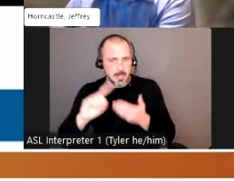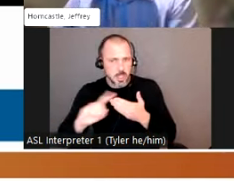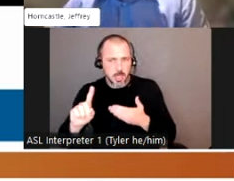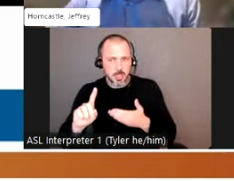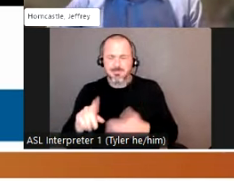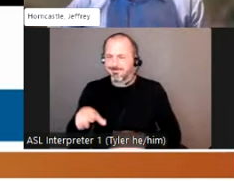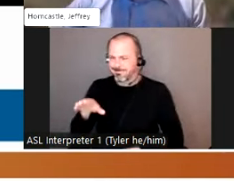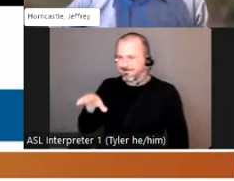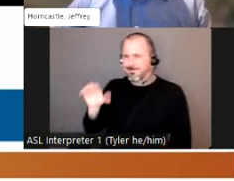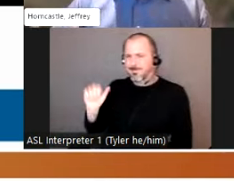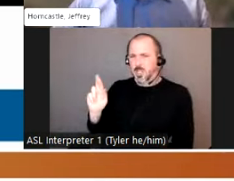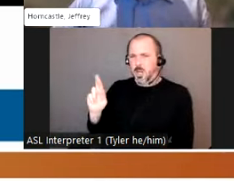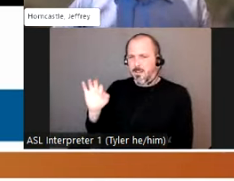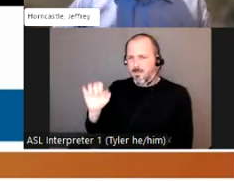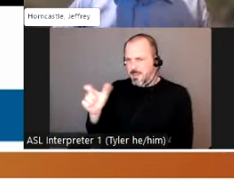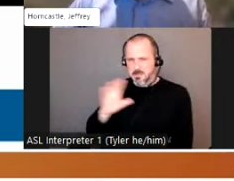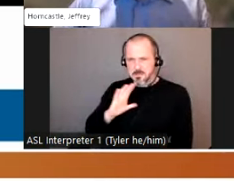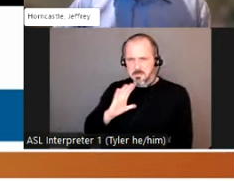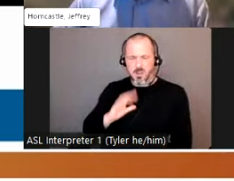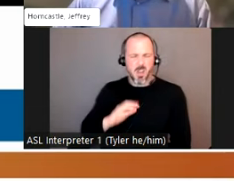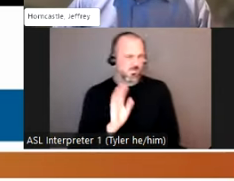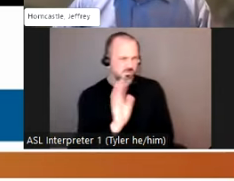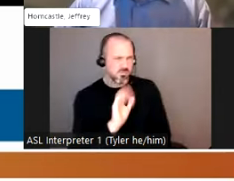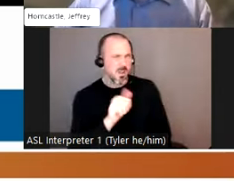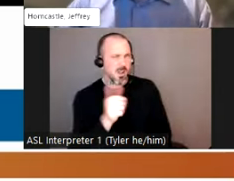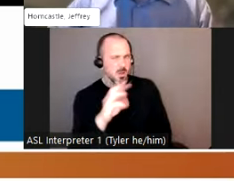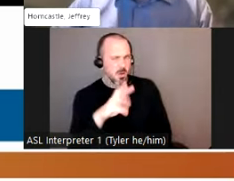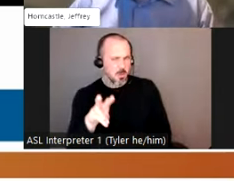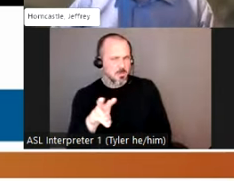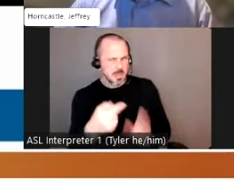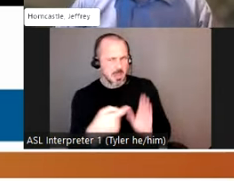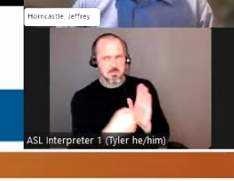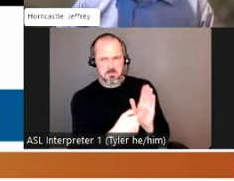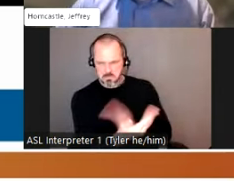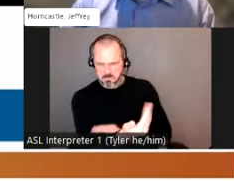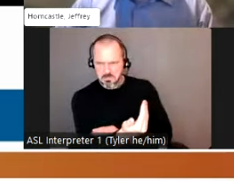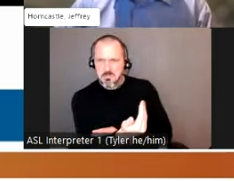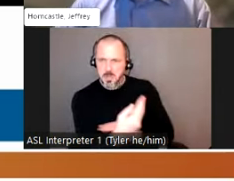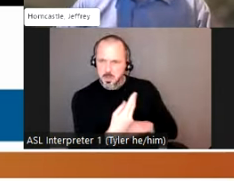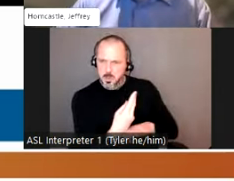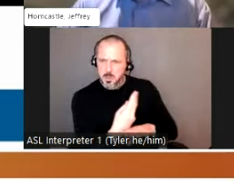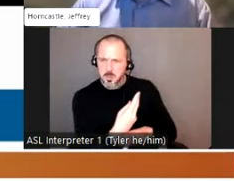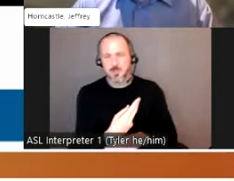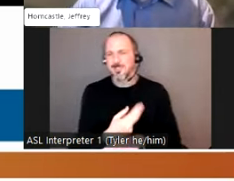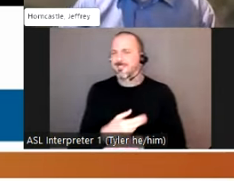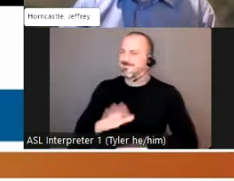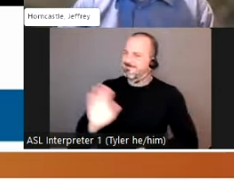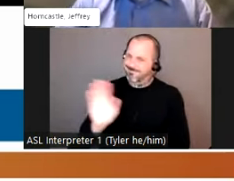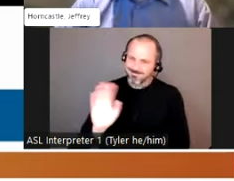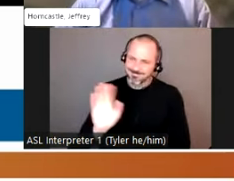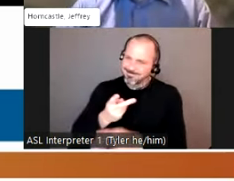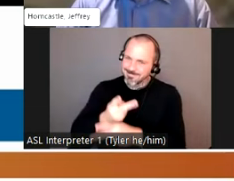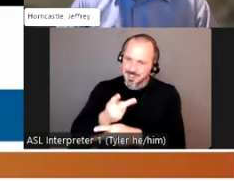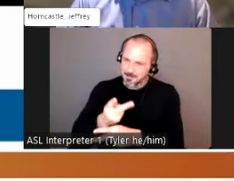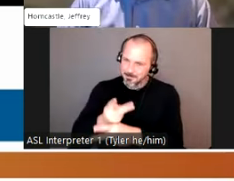enough for the buyer, 100% a scam. Don't go to websites that are sent to you. Again, sense of urgency